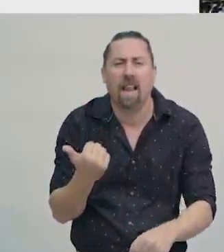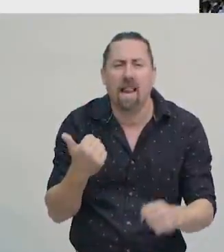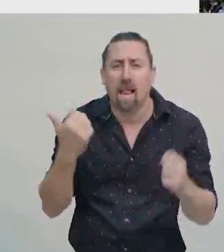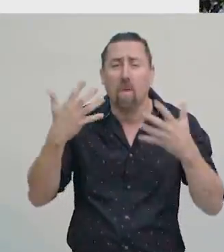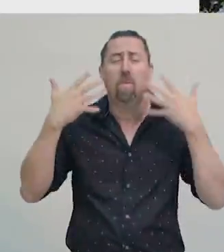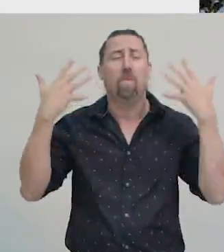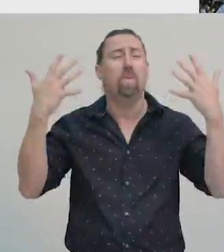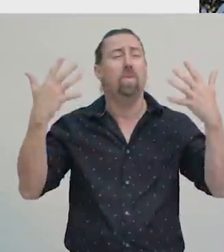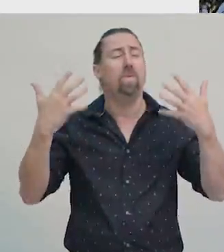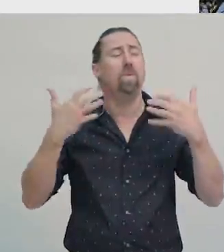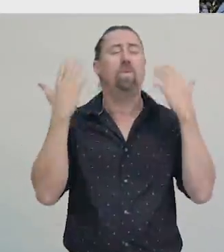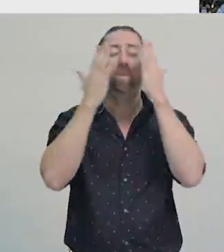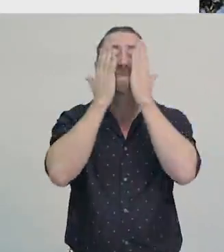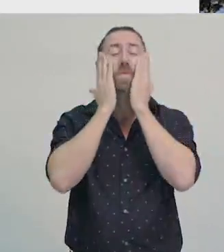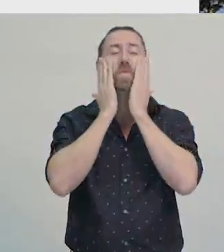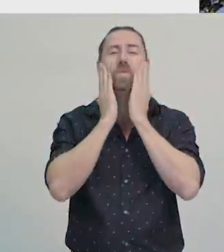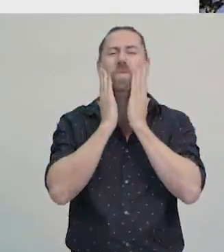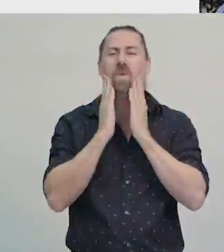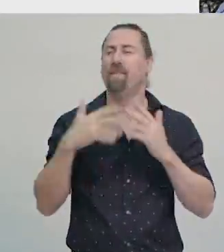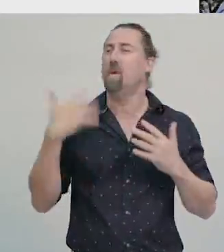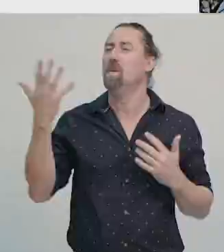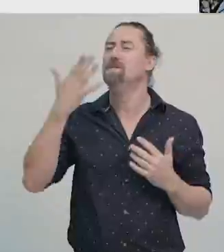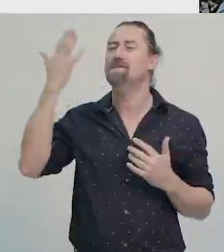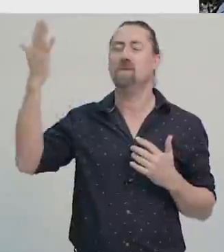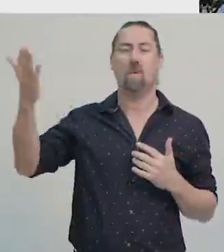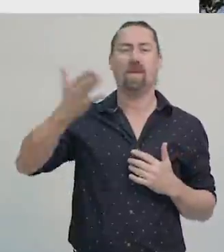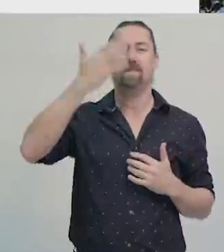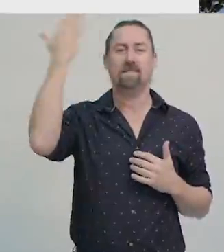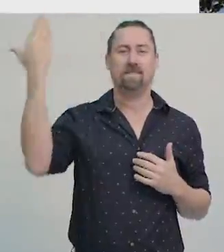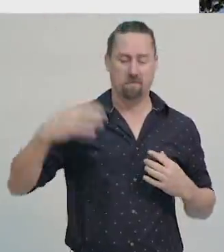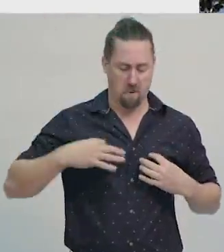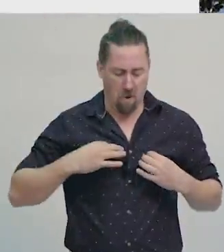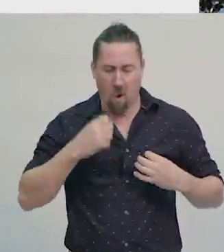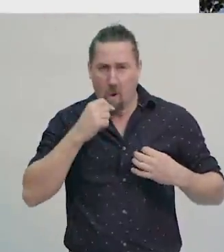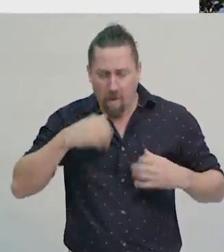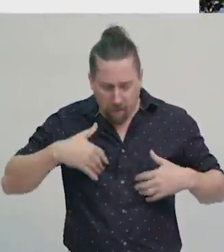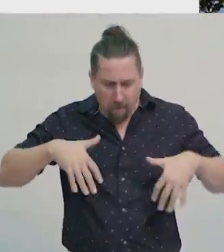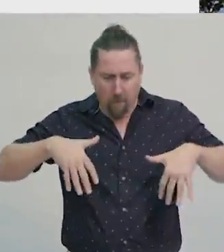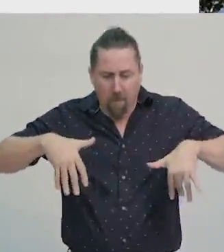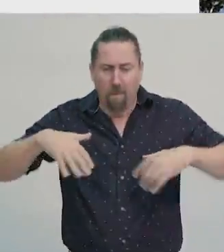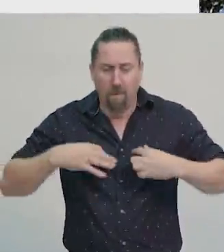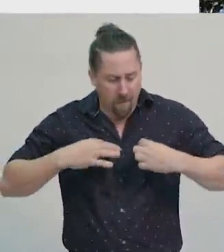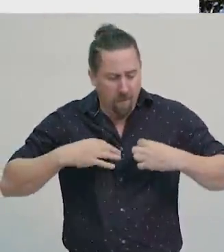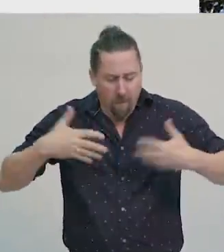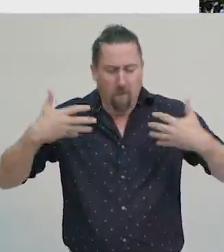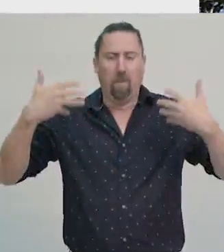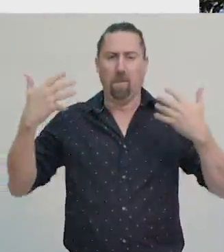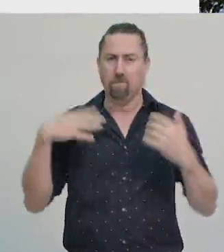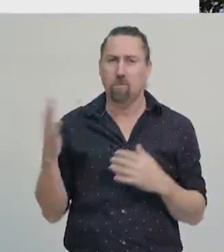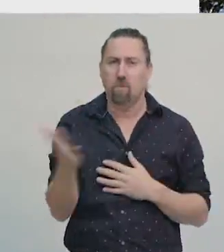can wear and all the things that we can do in our day. Why don't you take a look out your window and see what the weather is telling